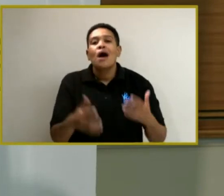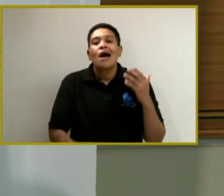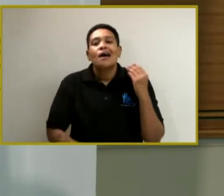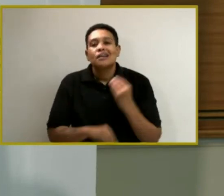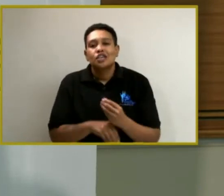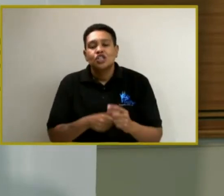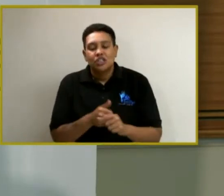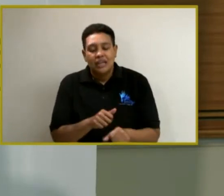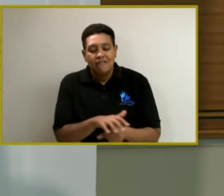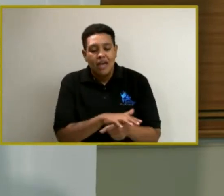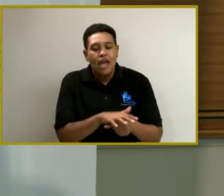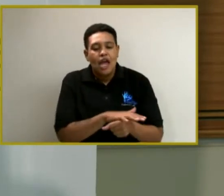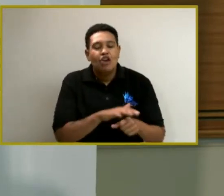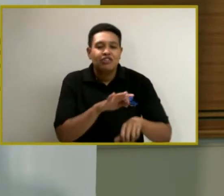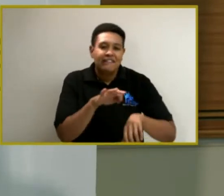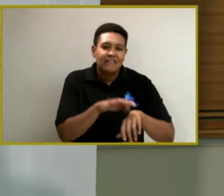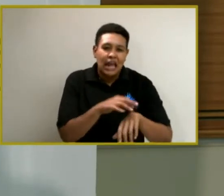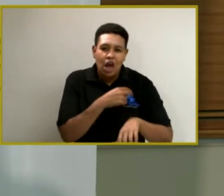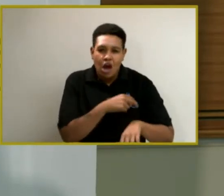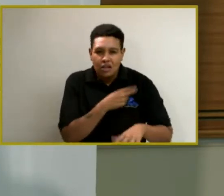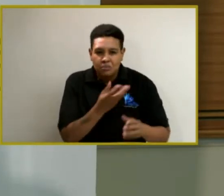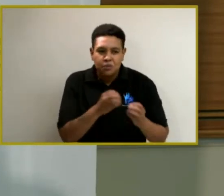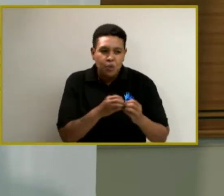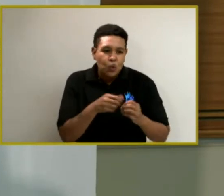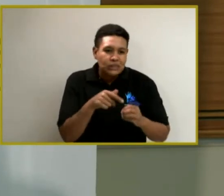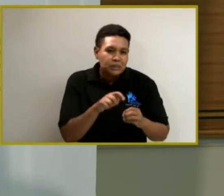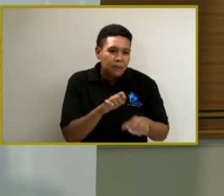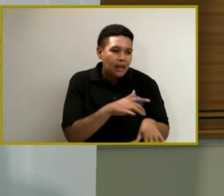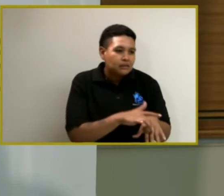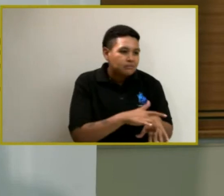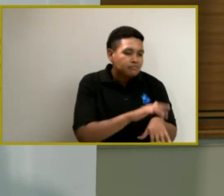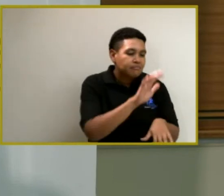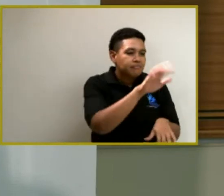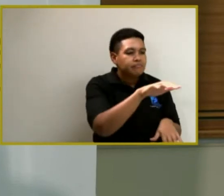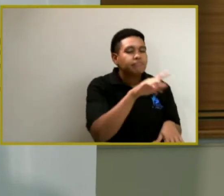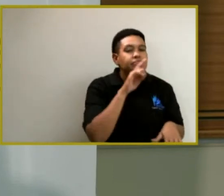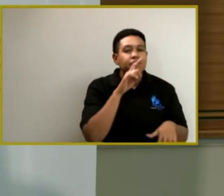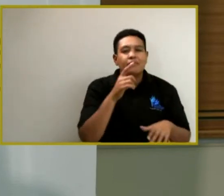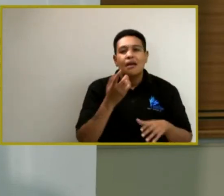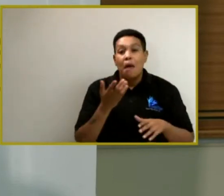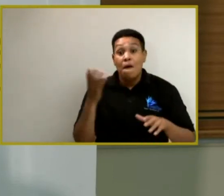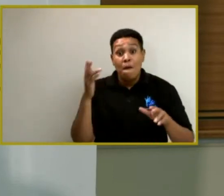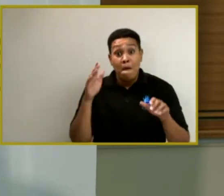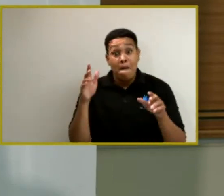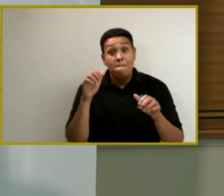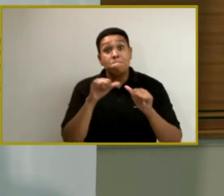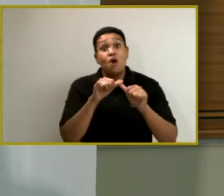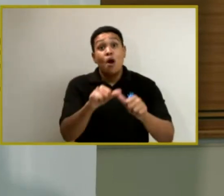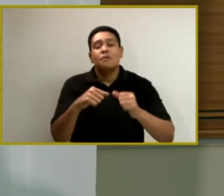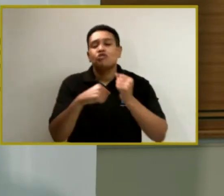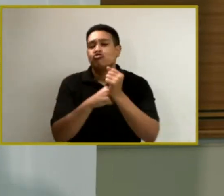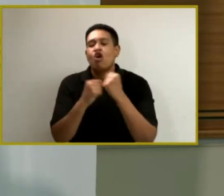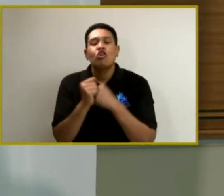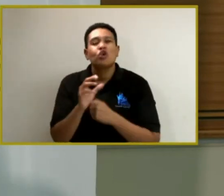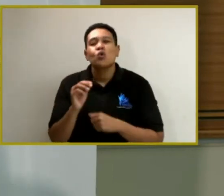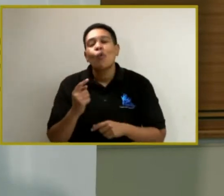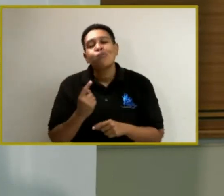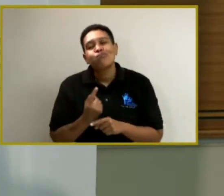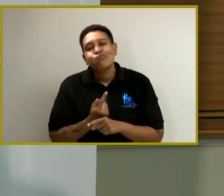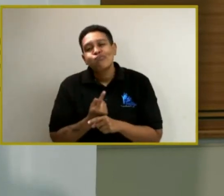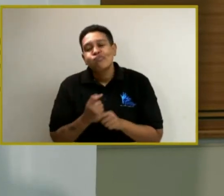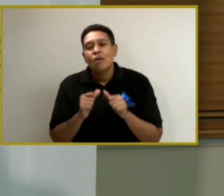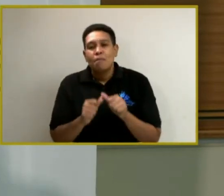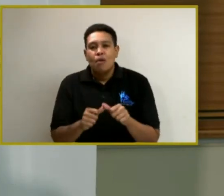additional areas, field hospital, at a semi-permanent structure at St. Joseph's Hospital and at